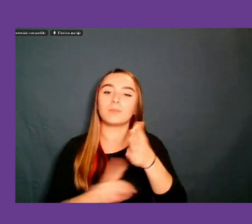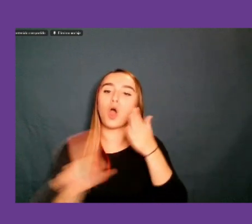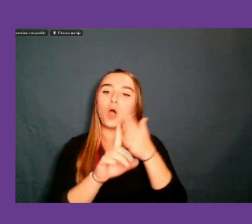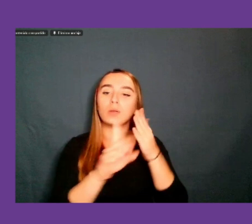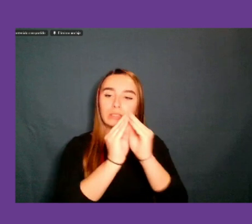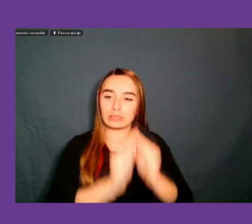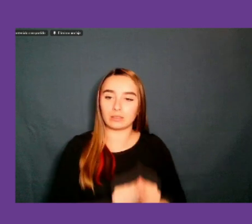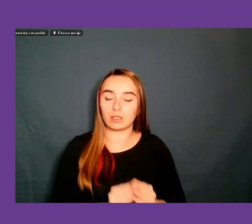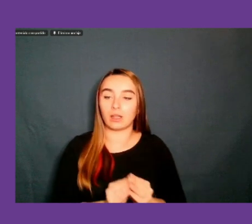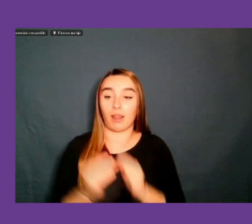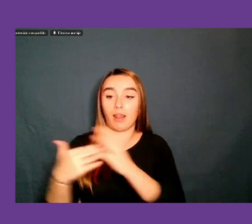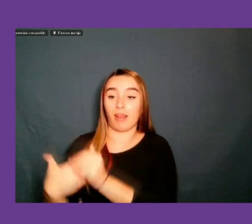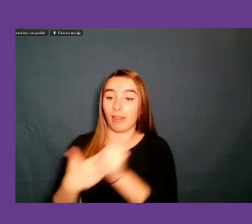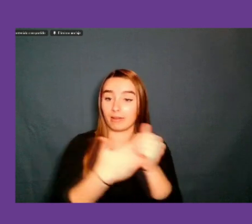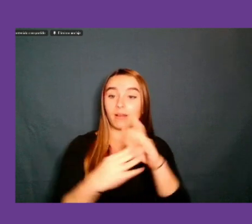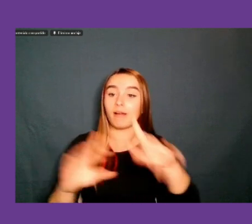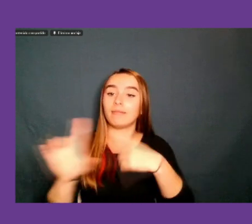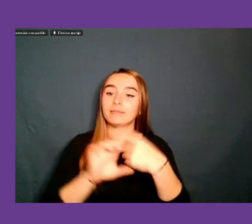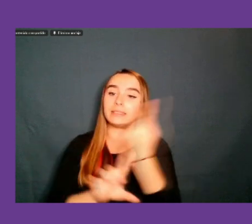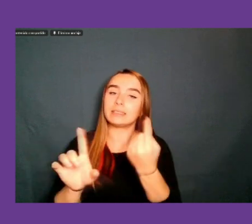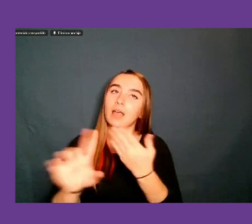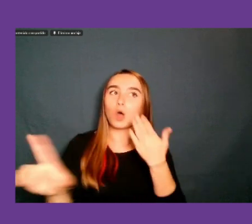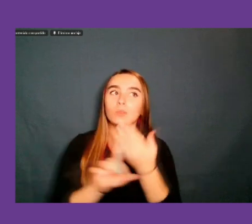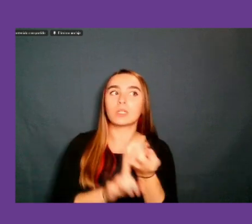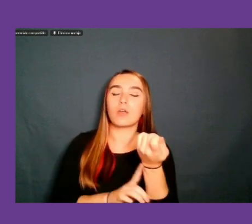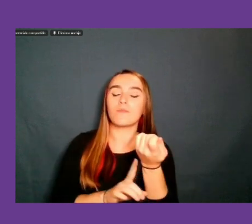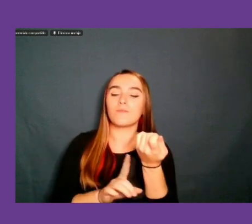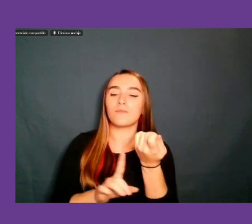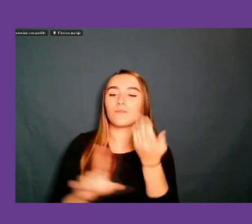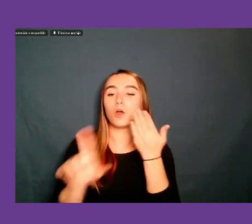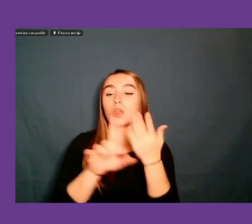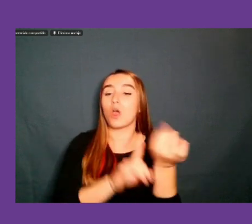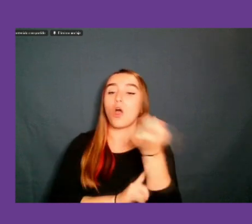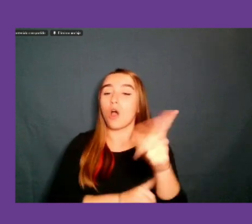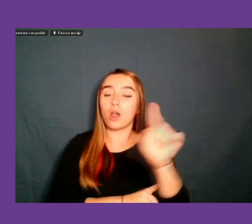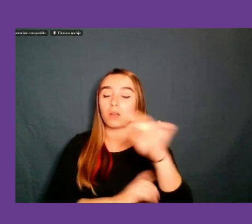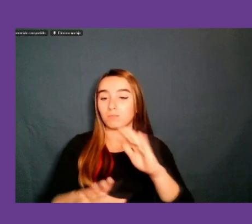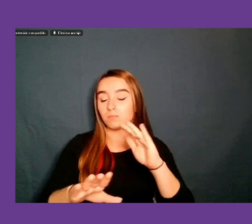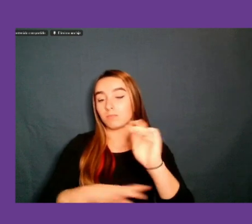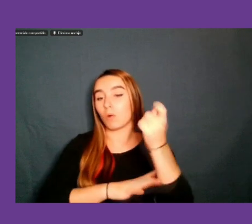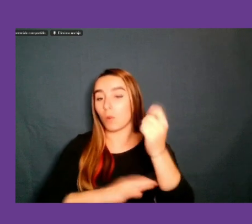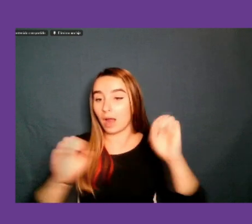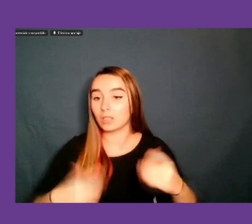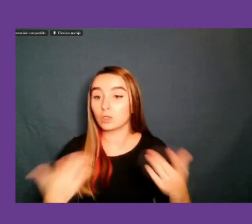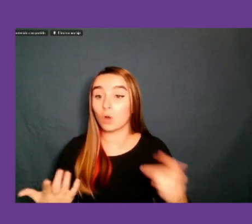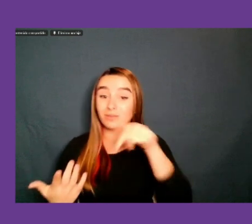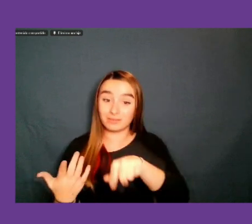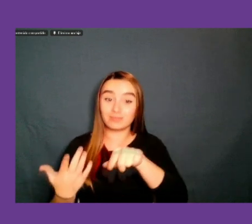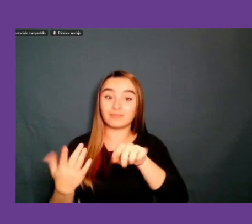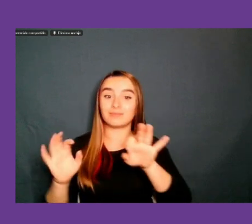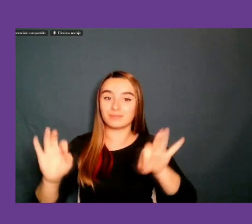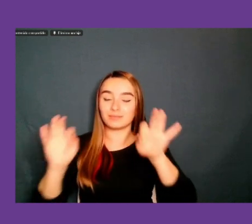talk about this standard, it is more about planning and organization,